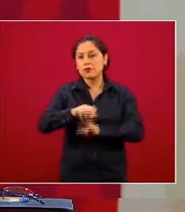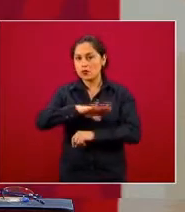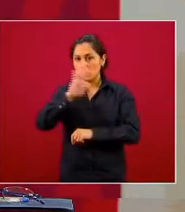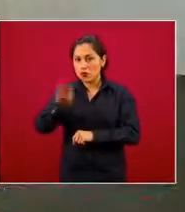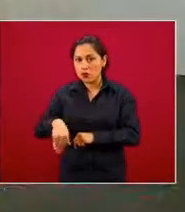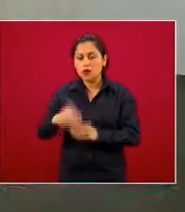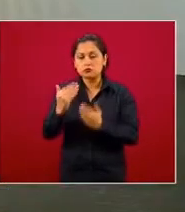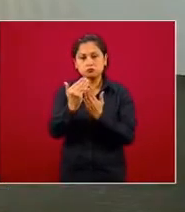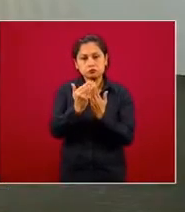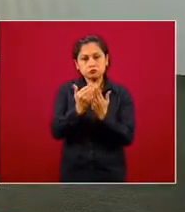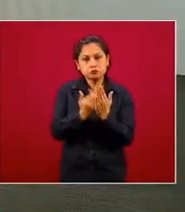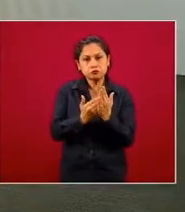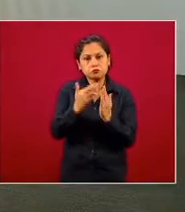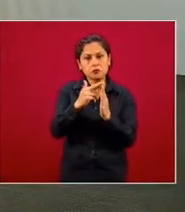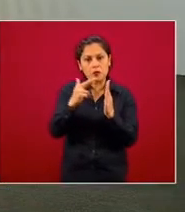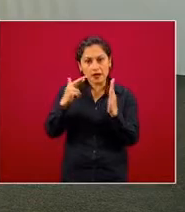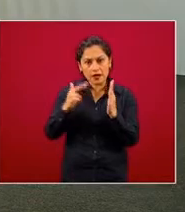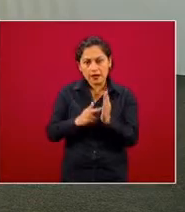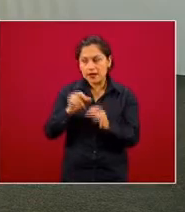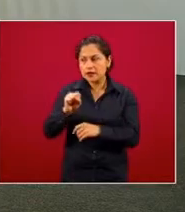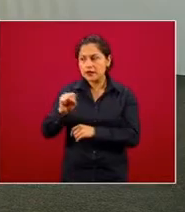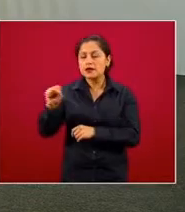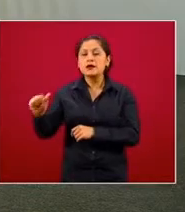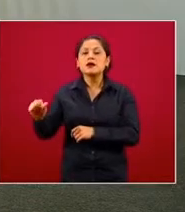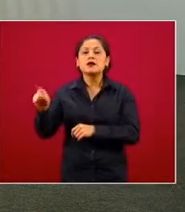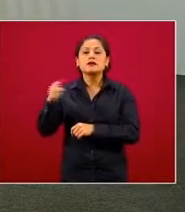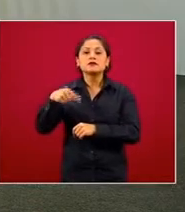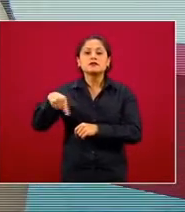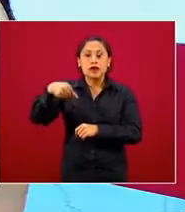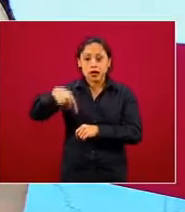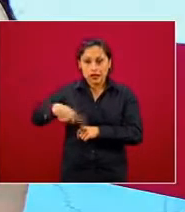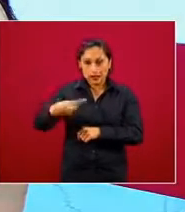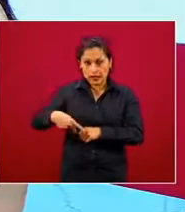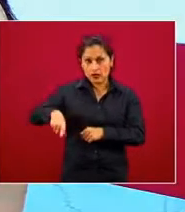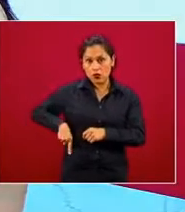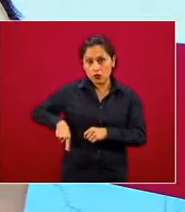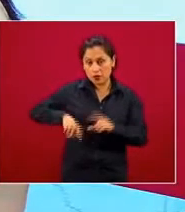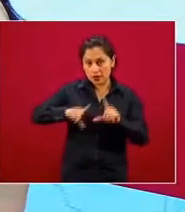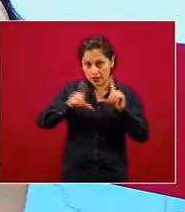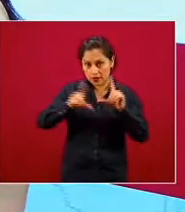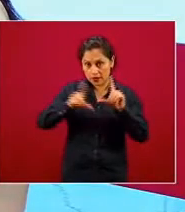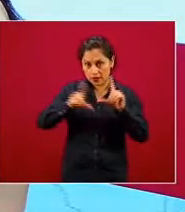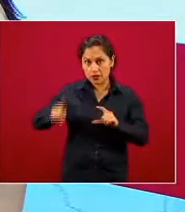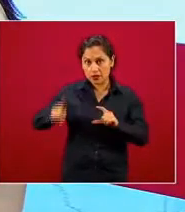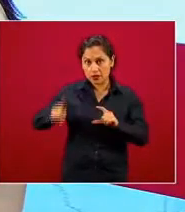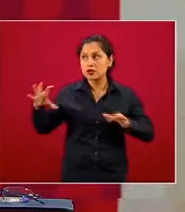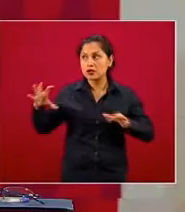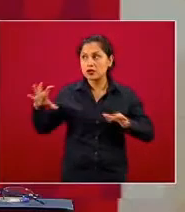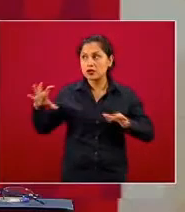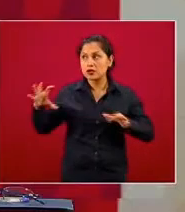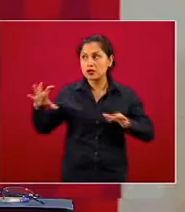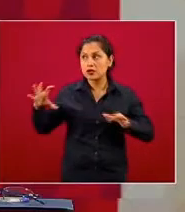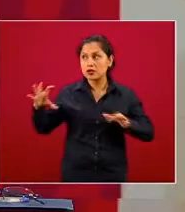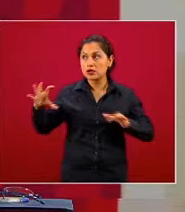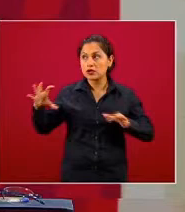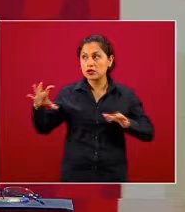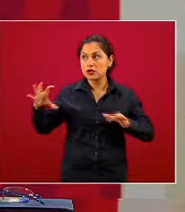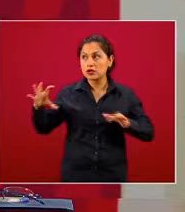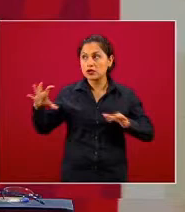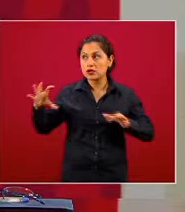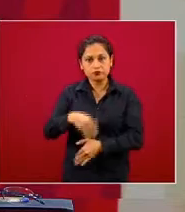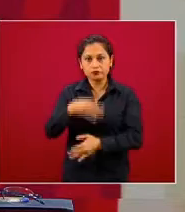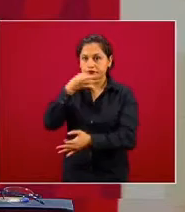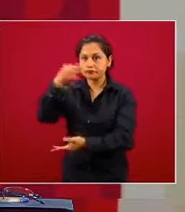established by the Ministry of Health of the government of Mexico that follow the WHO guidelines. There are other deaths as well, but there